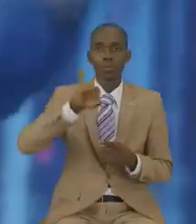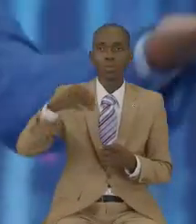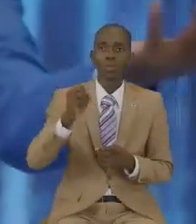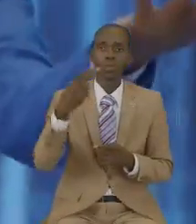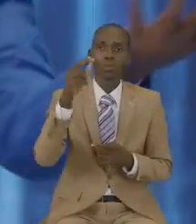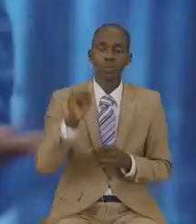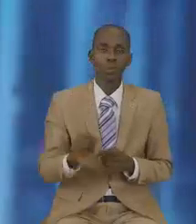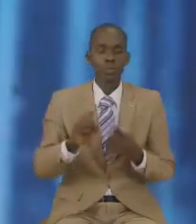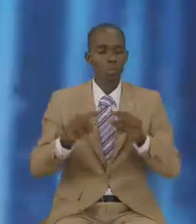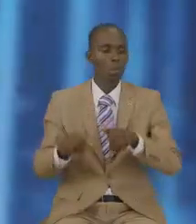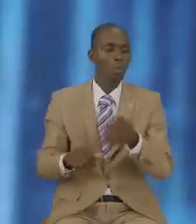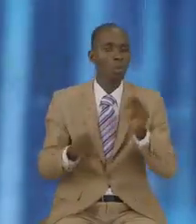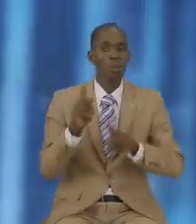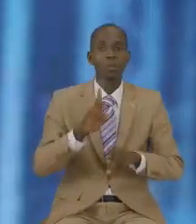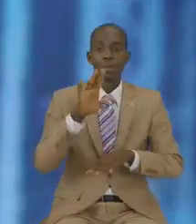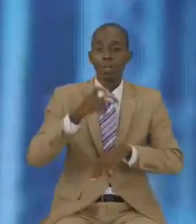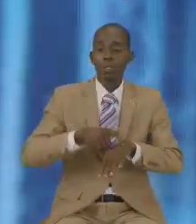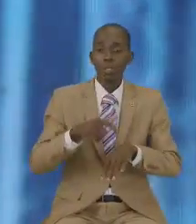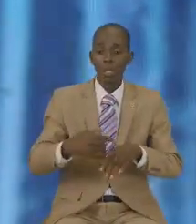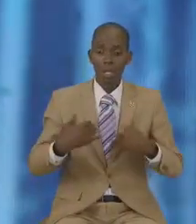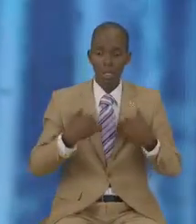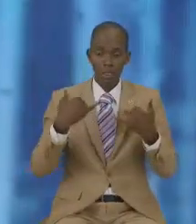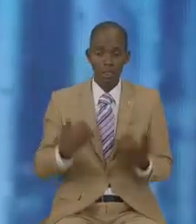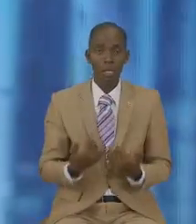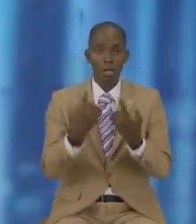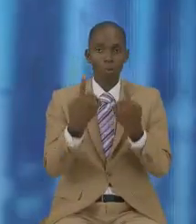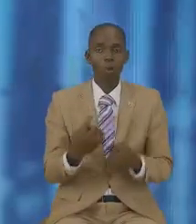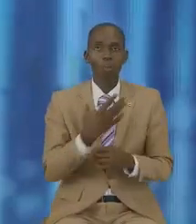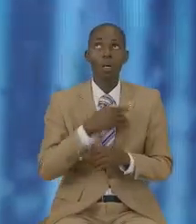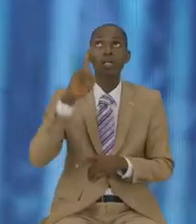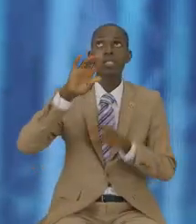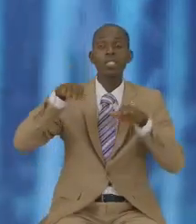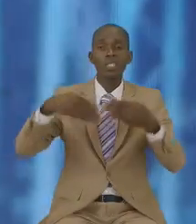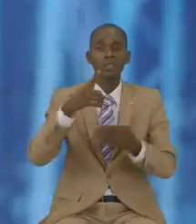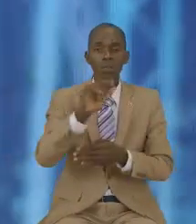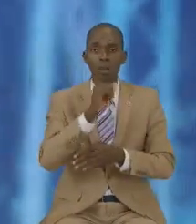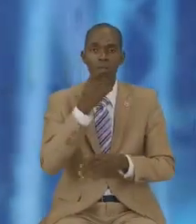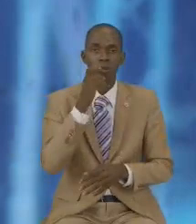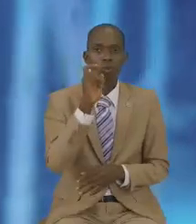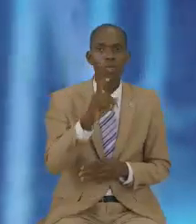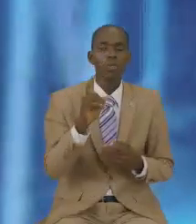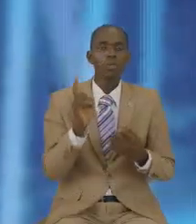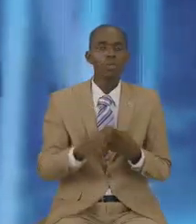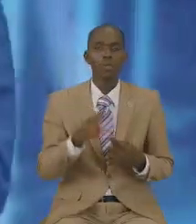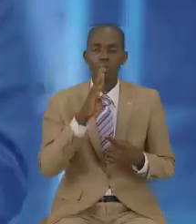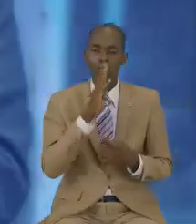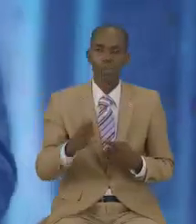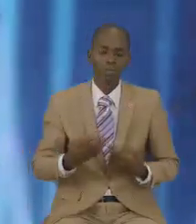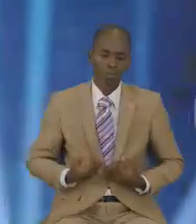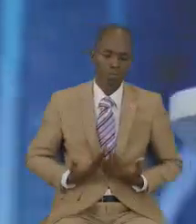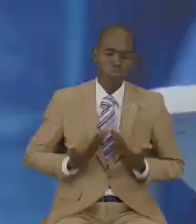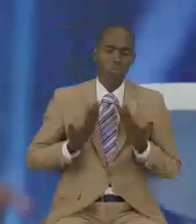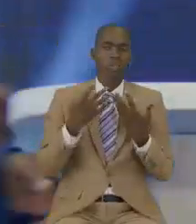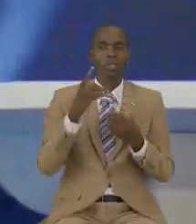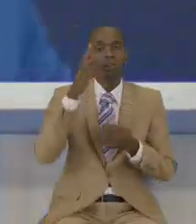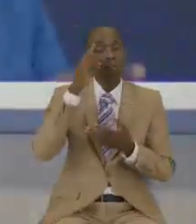people. Your time has now come, and he gives you a charge to be ignited for glory.